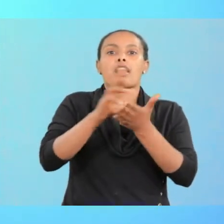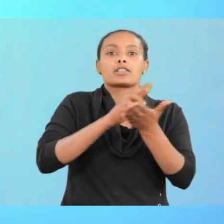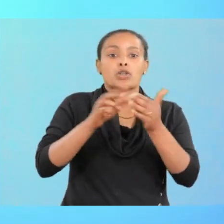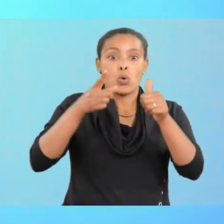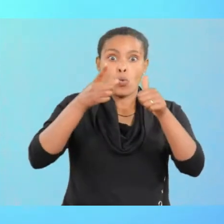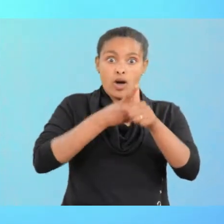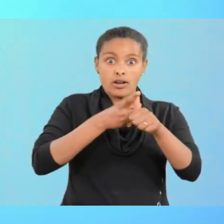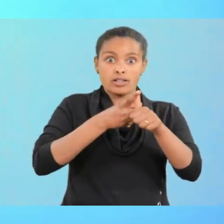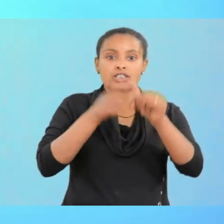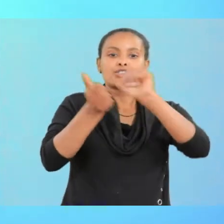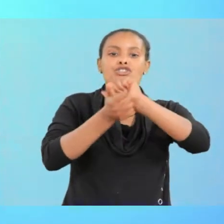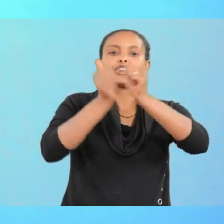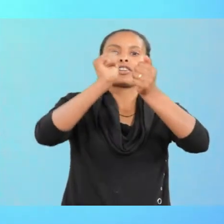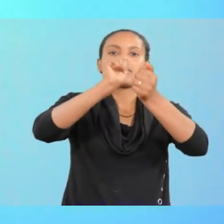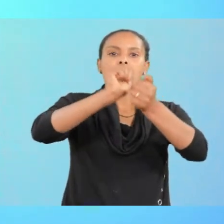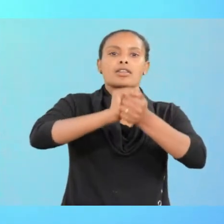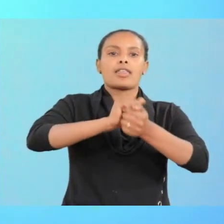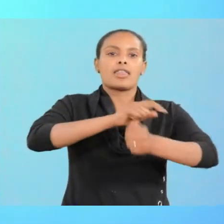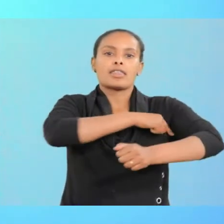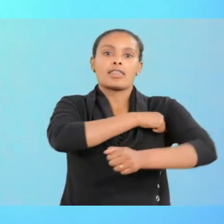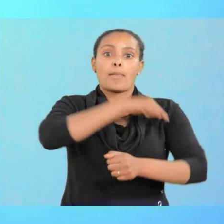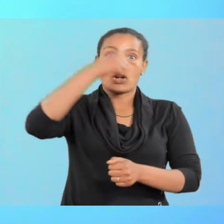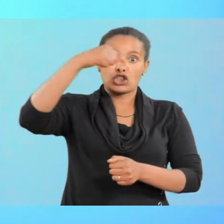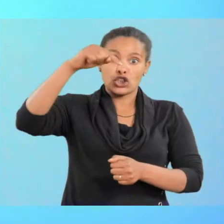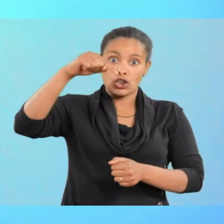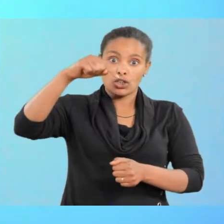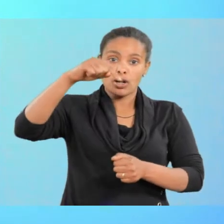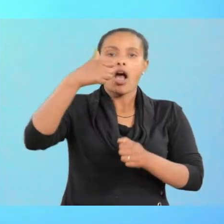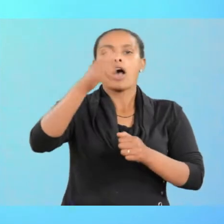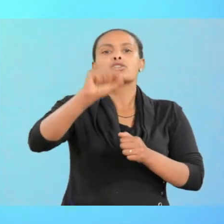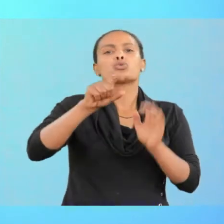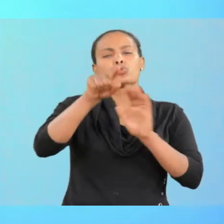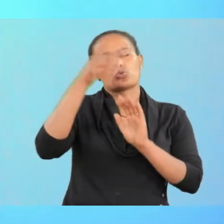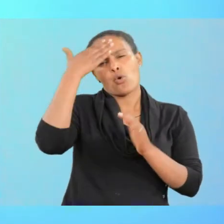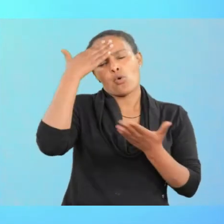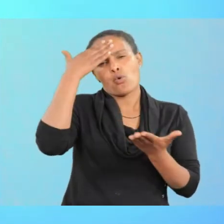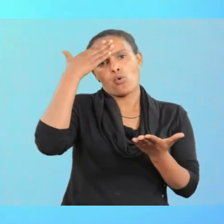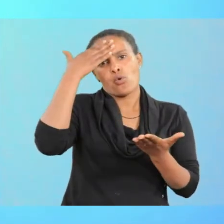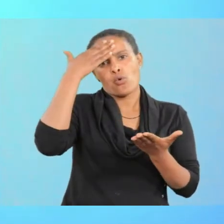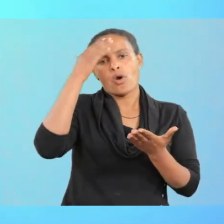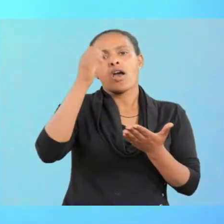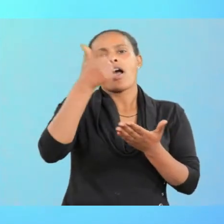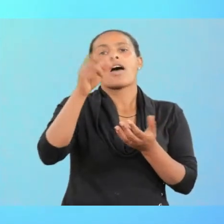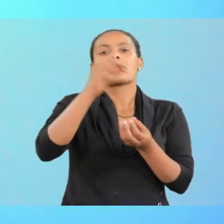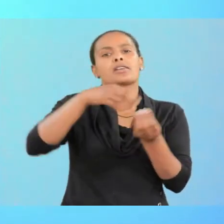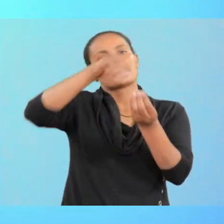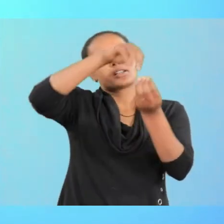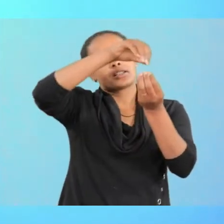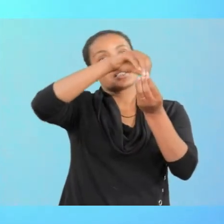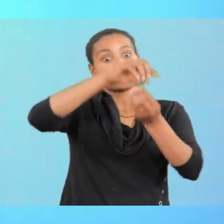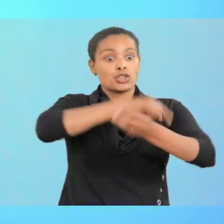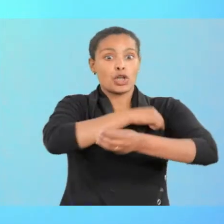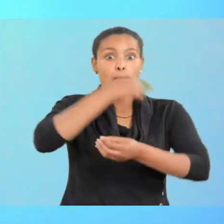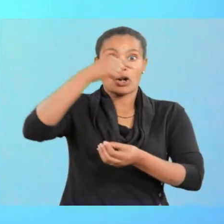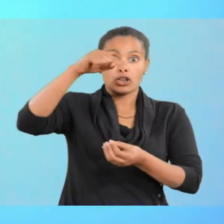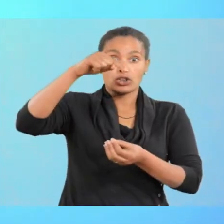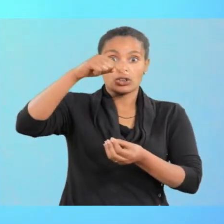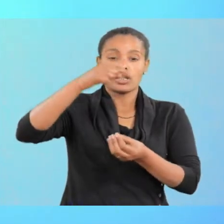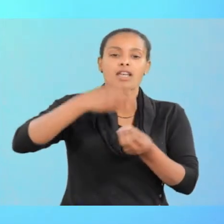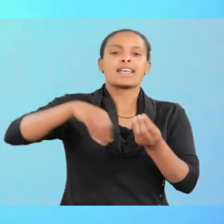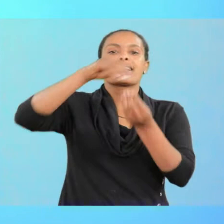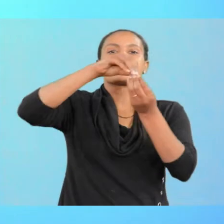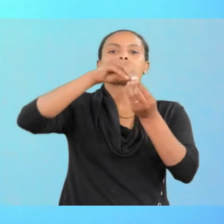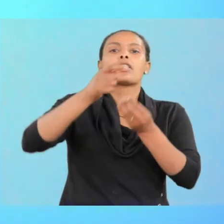1, change in temperature. As you know, an increase in temperature